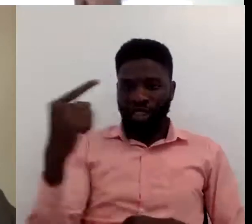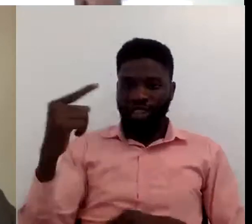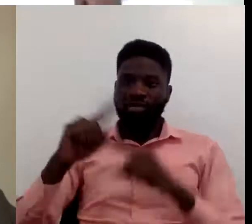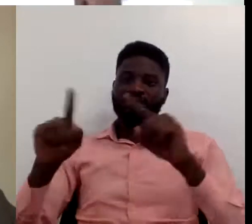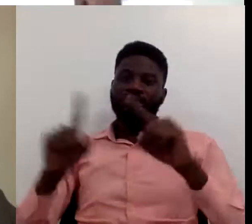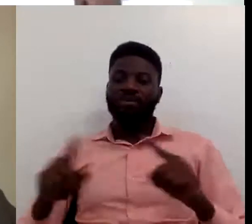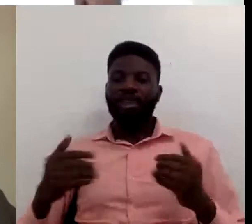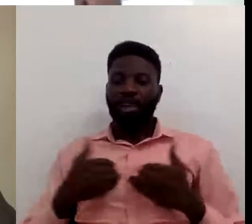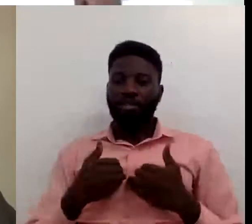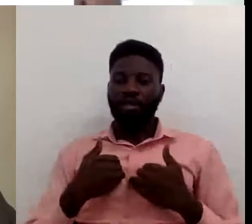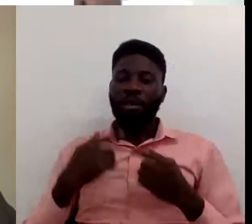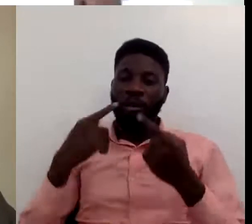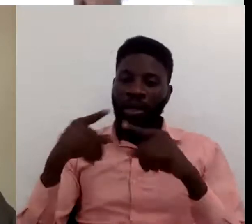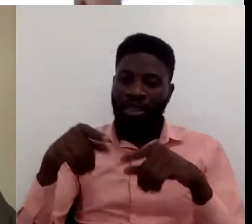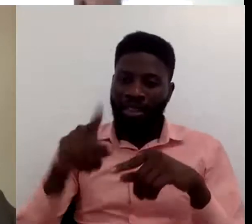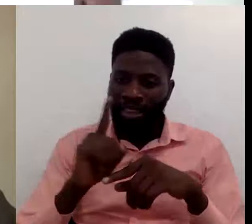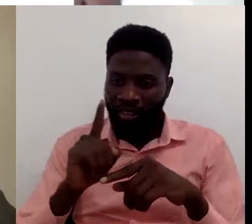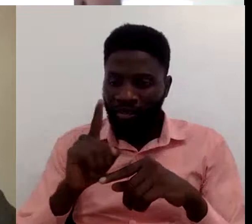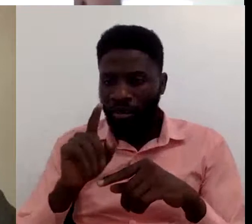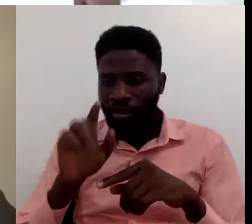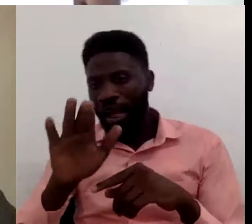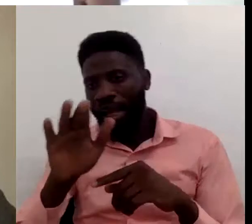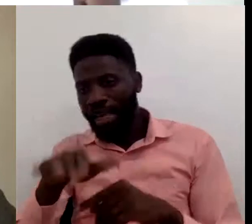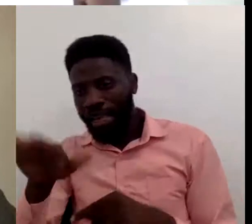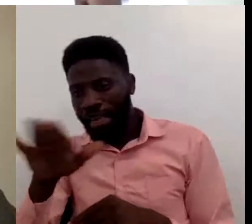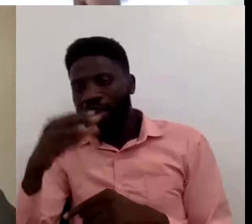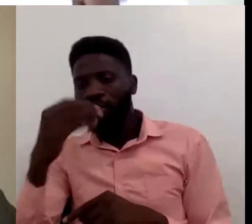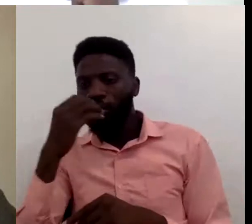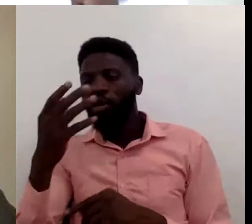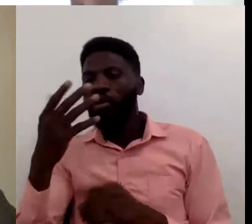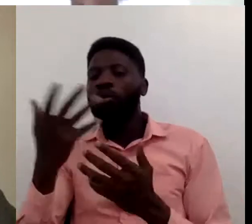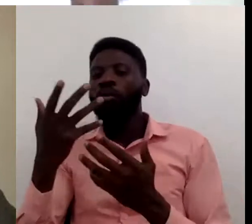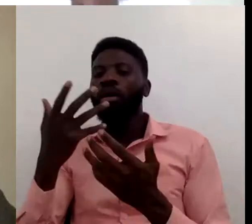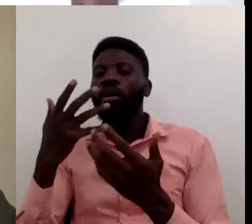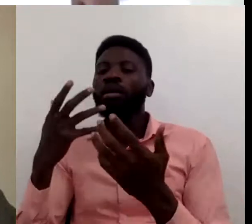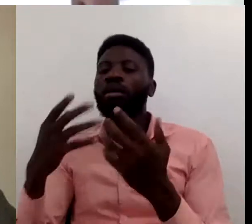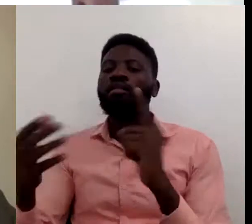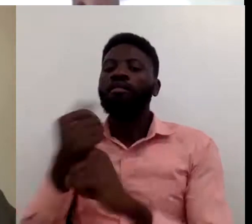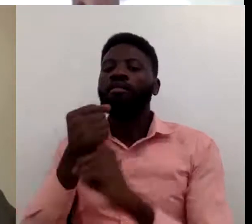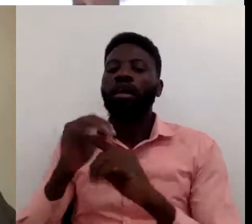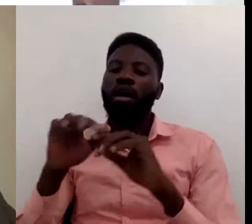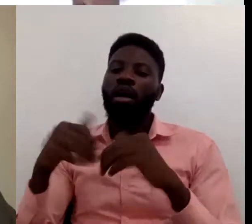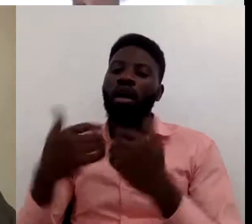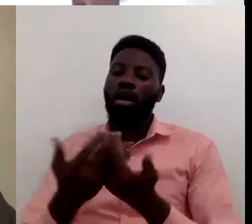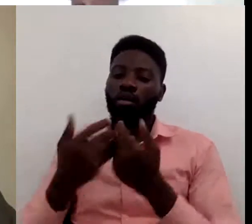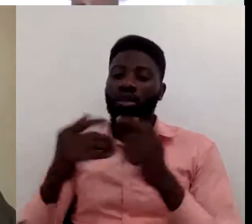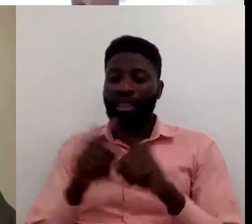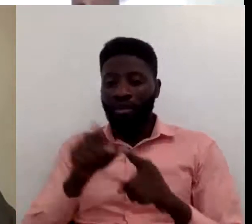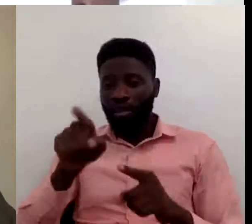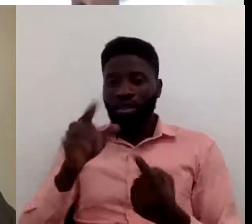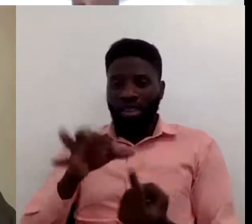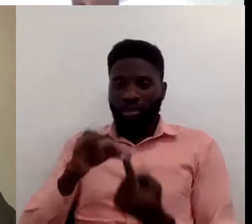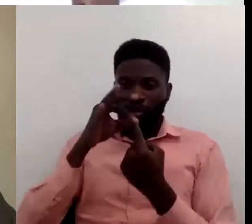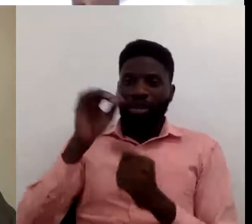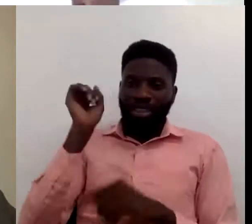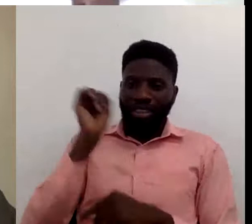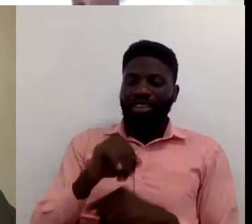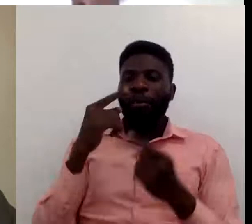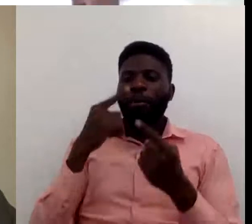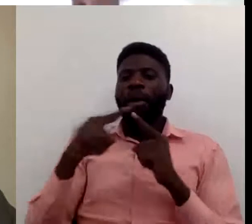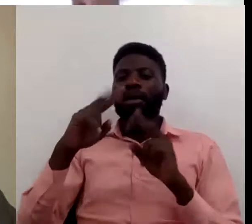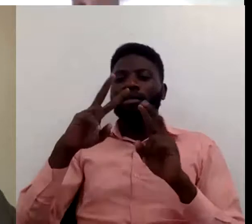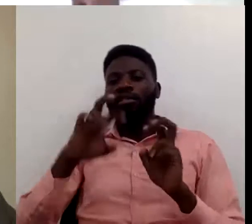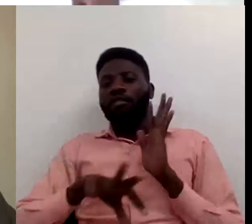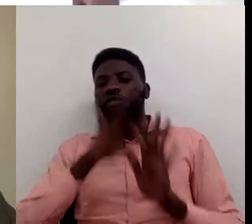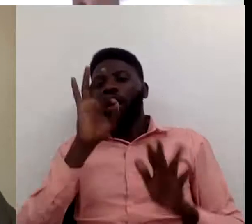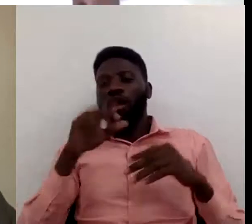is, how do you find your space? How do you bring your uniqueness and your capabilities, your different